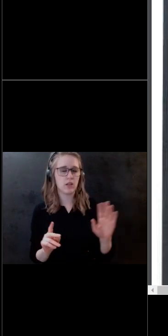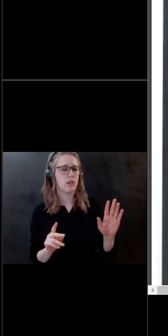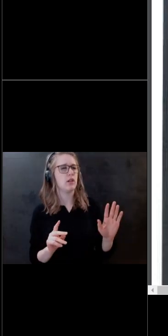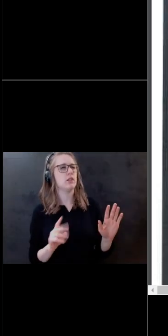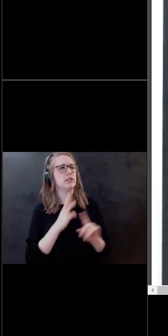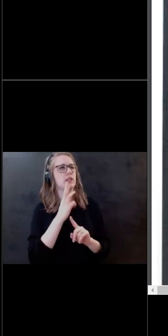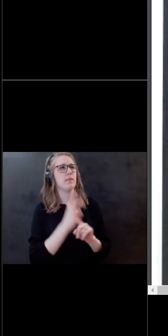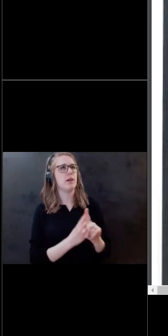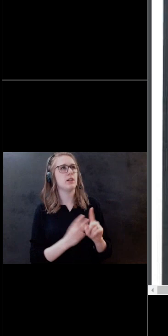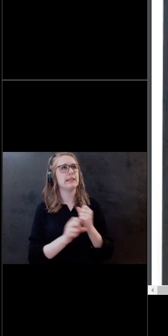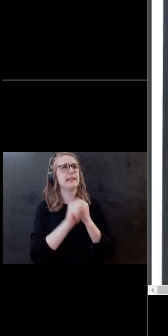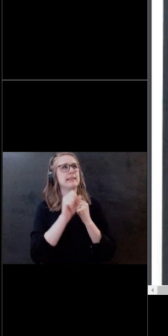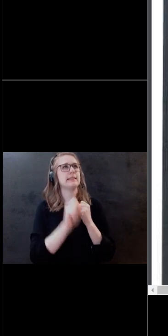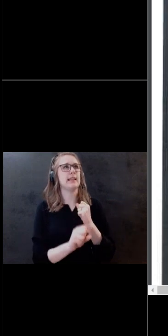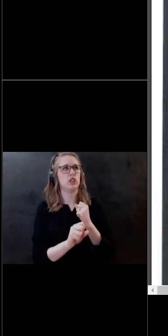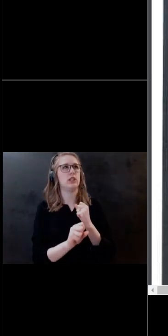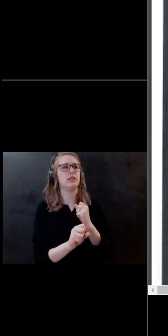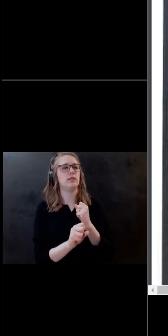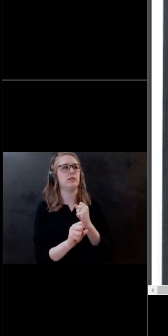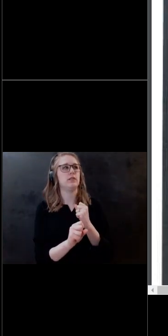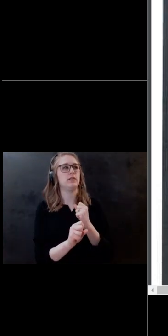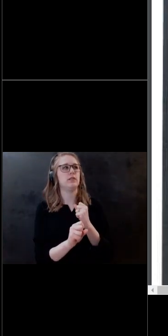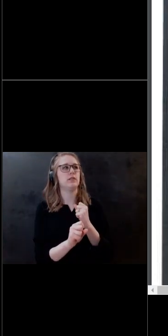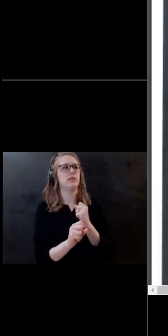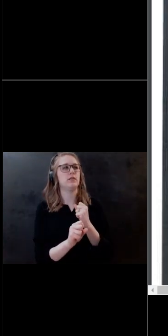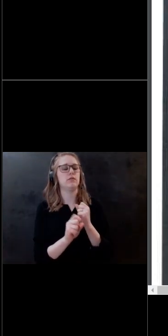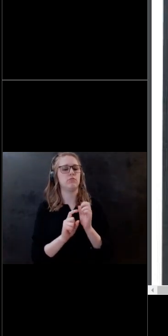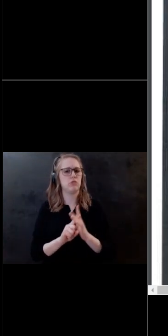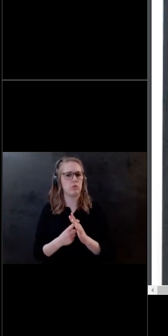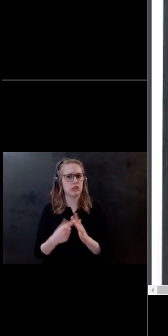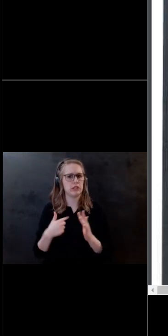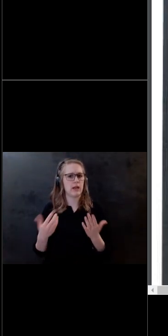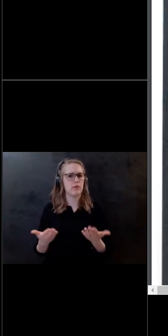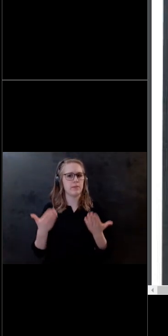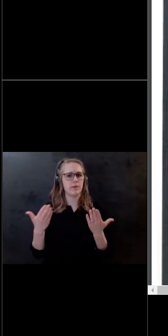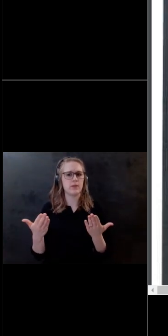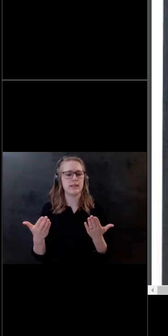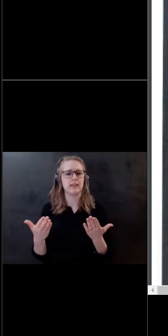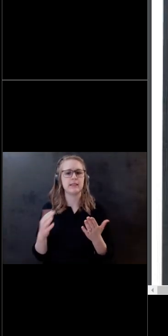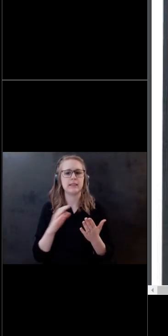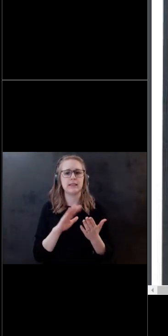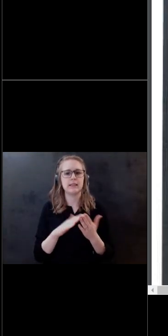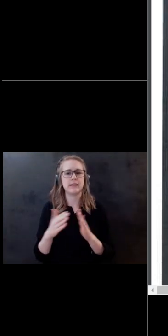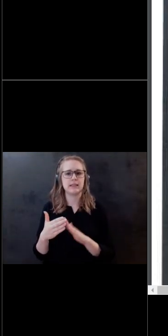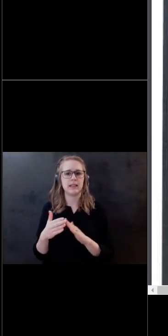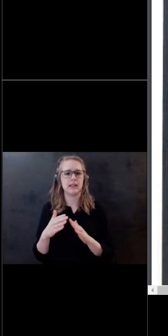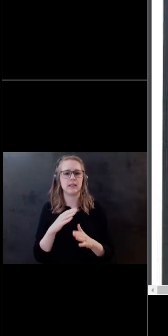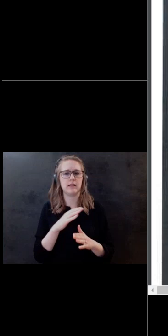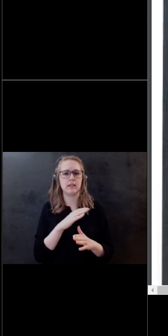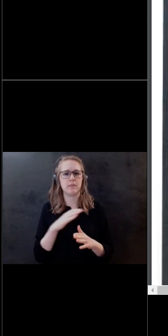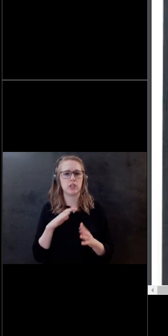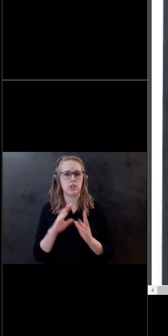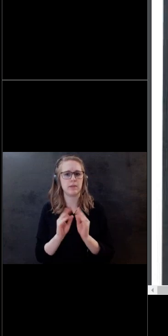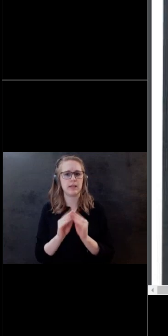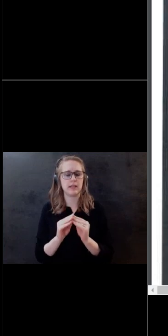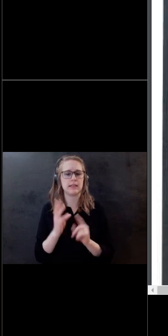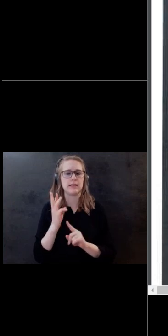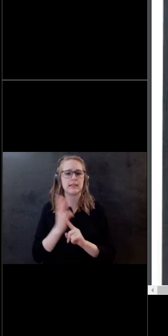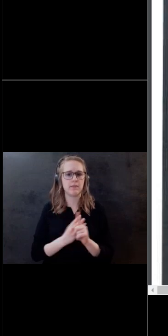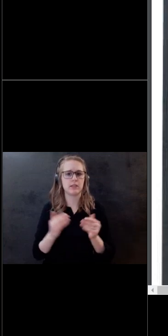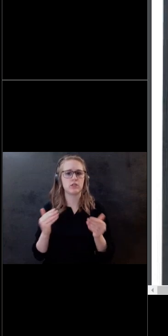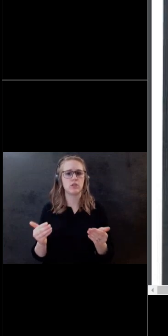6 months of an extension. Originally, I was proposing after the City Commission meeting. So they have 6 months to go ahead